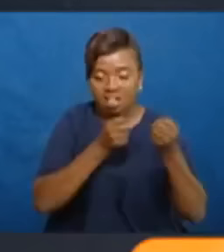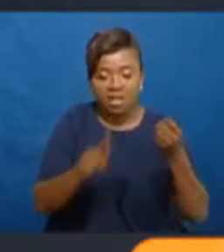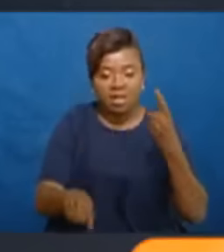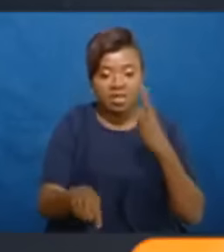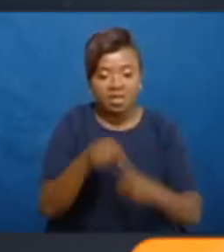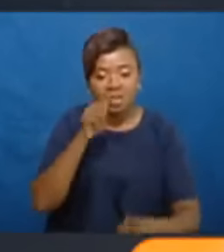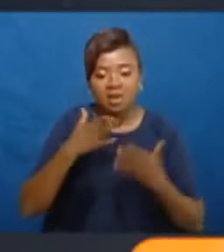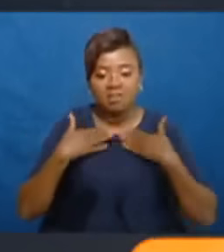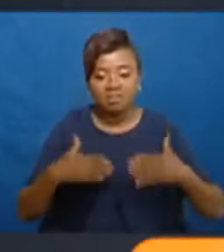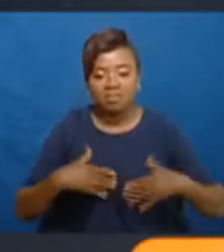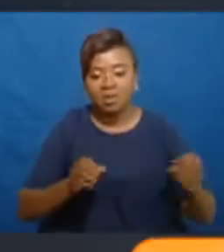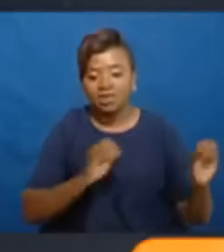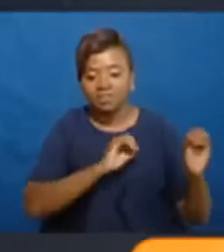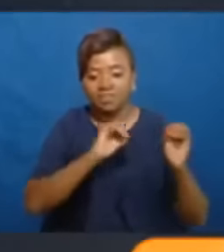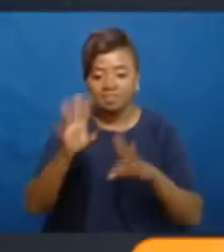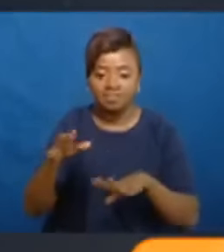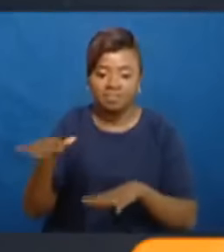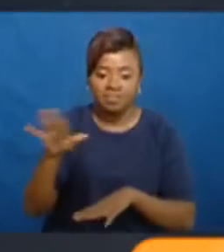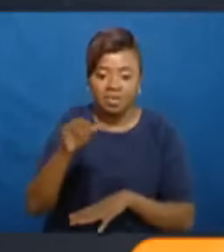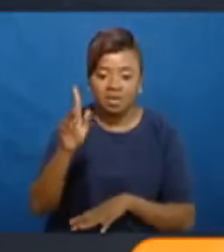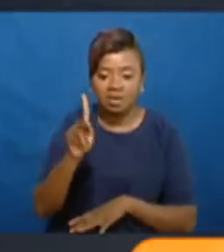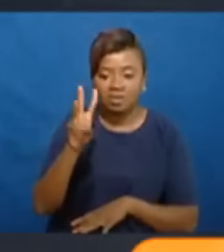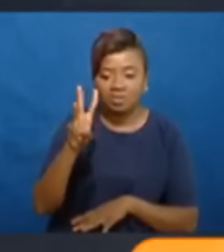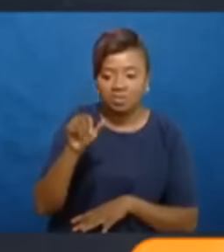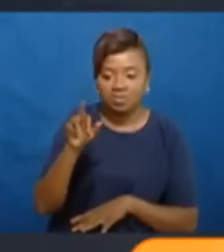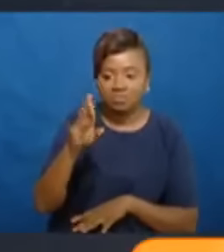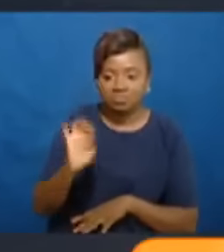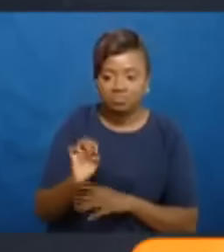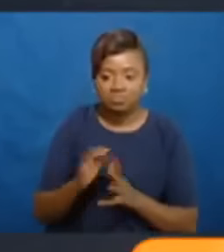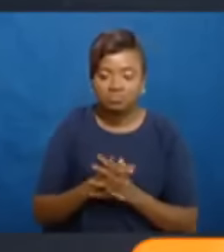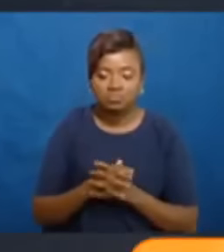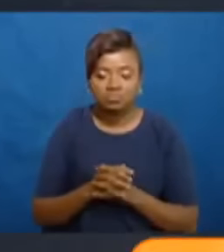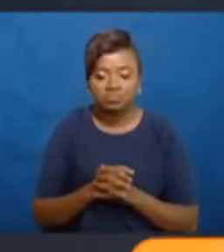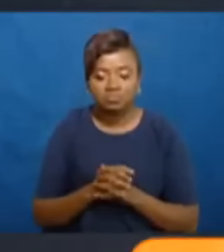and his body dumped in a quarry. In total,